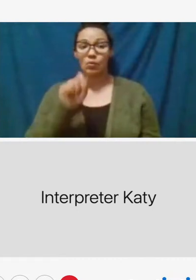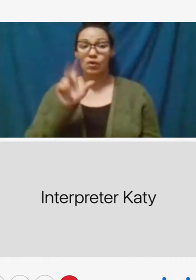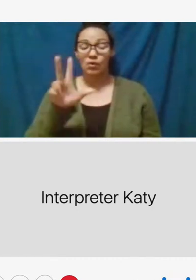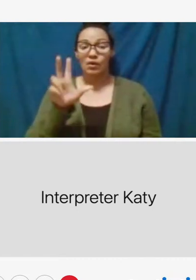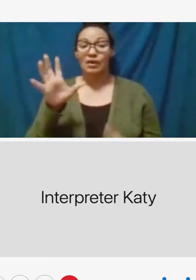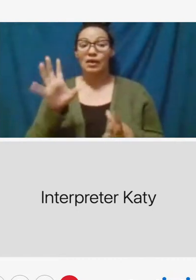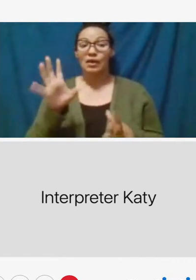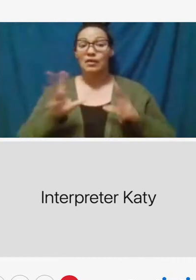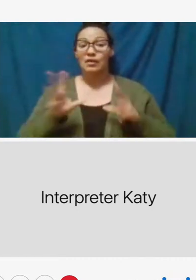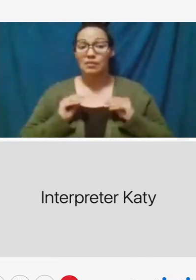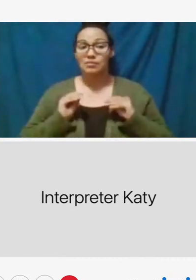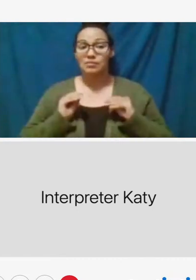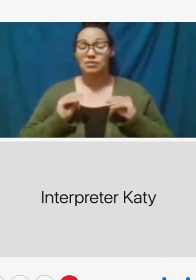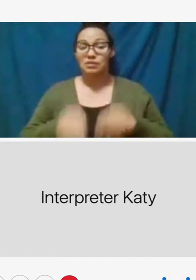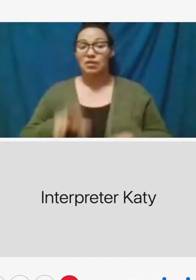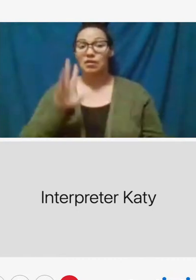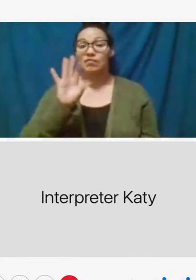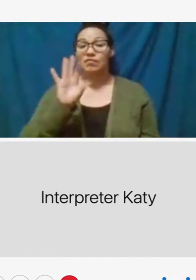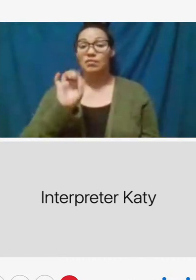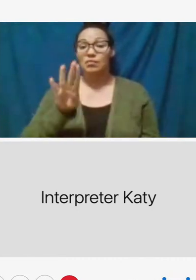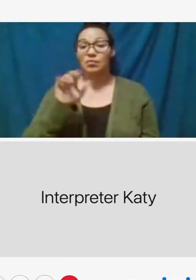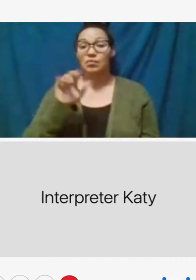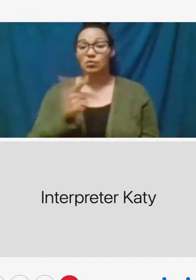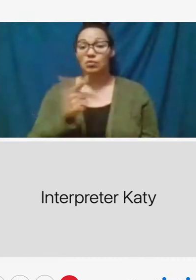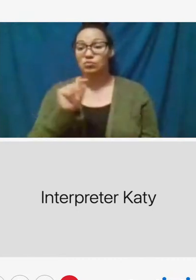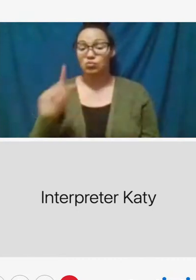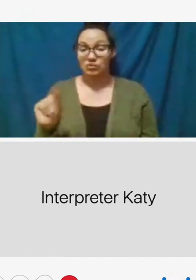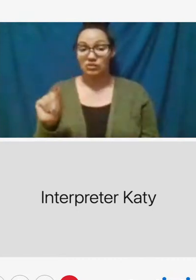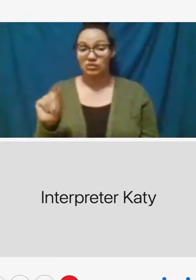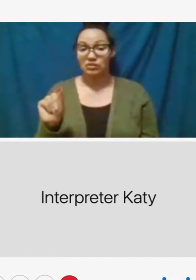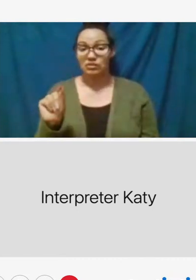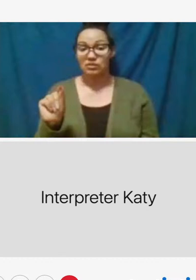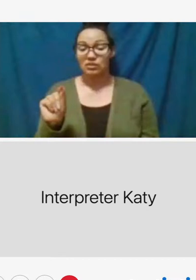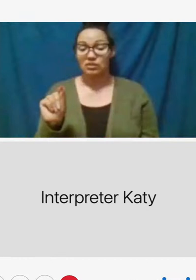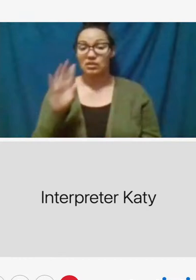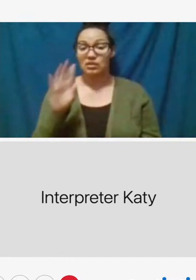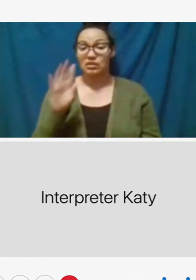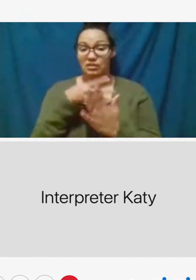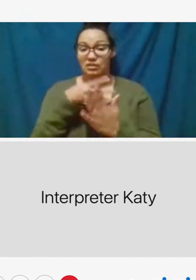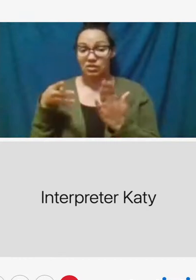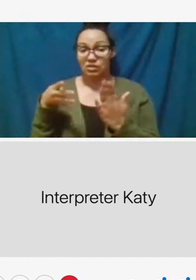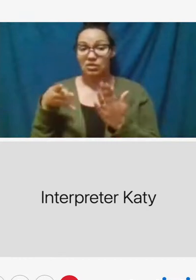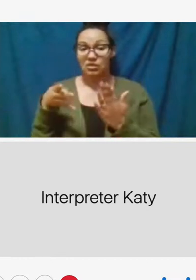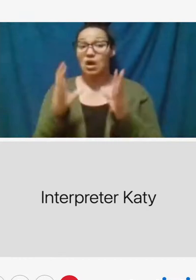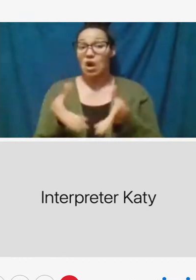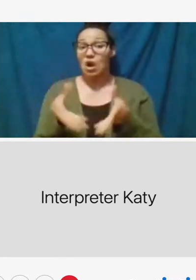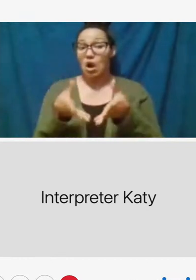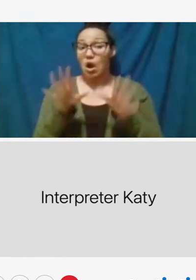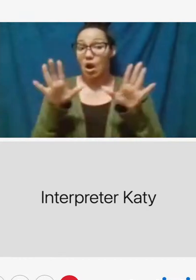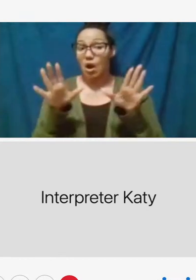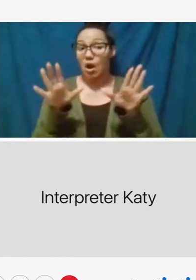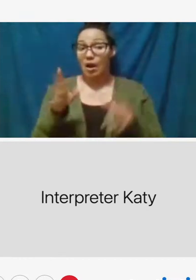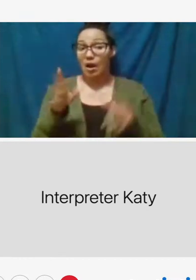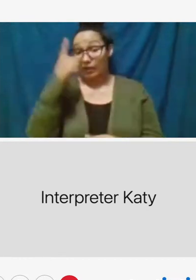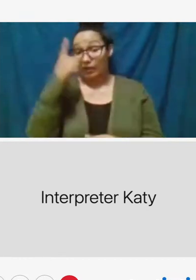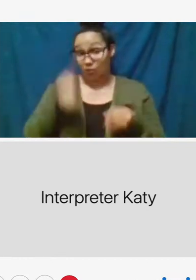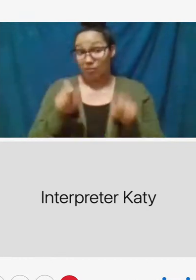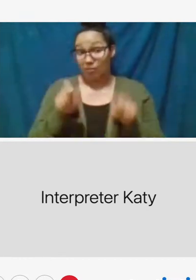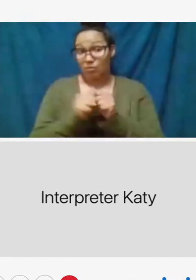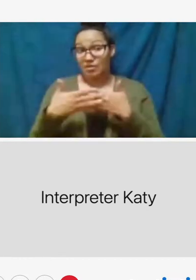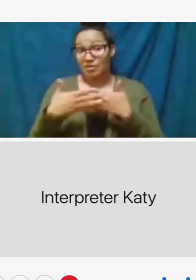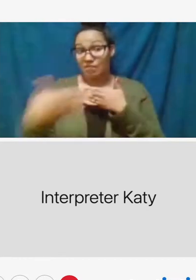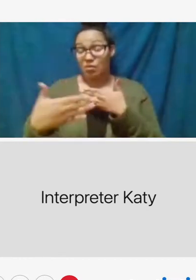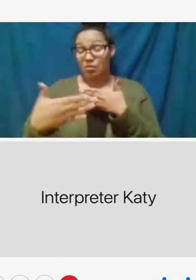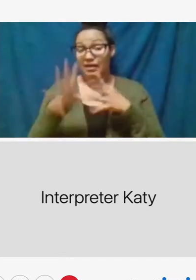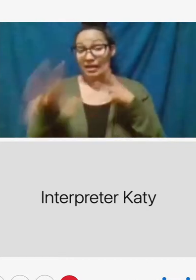2022 agenda I would like to ask for a motion to adopt the agenda with the following amendments amend close